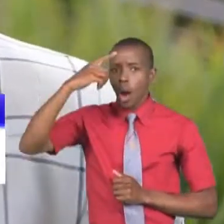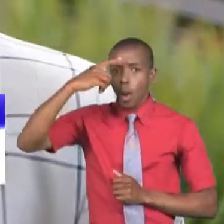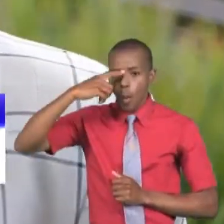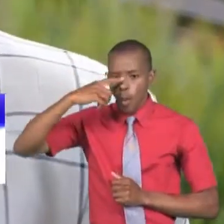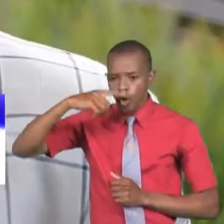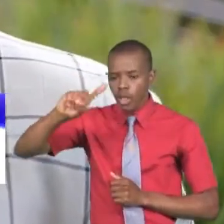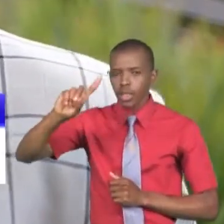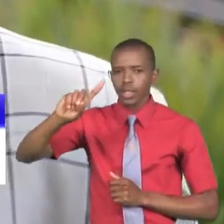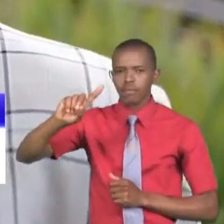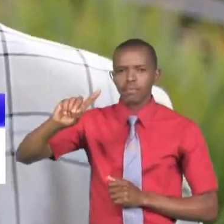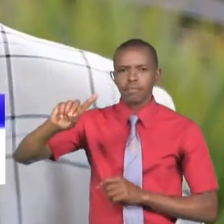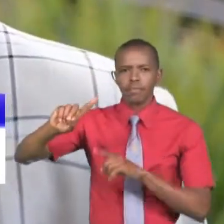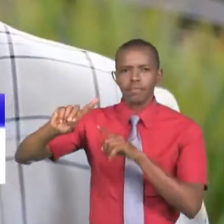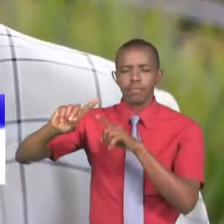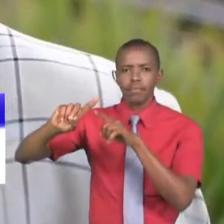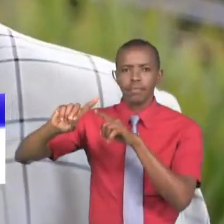it